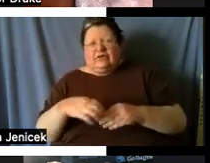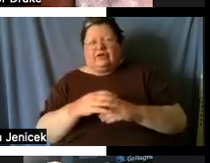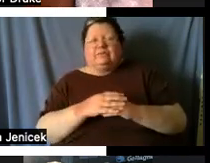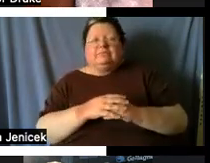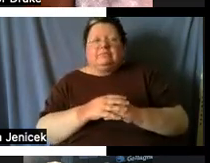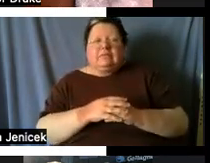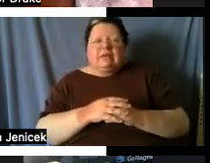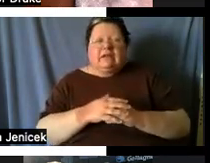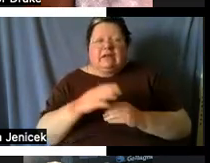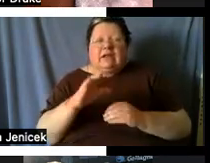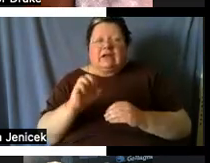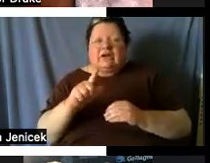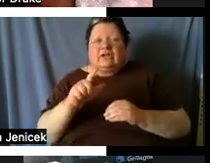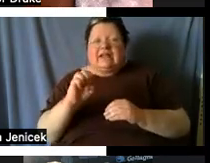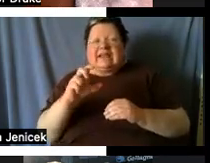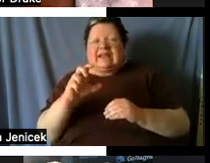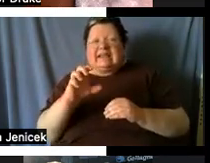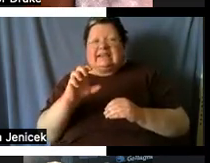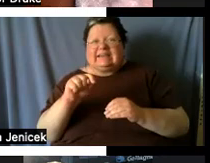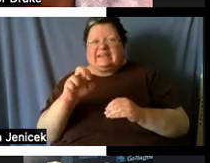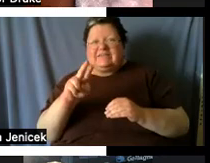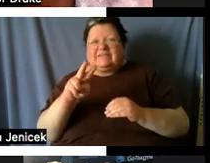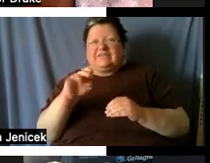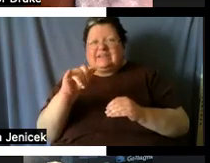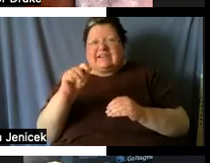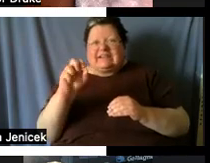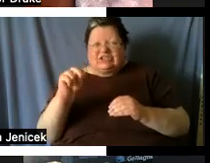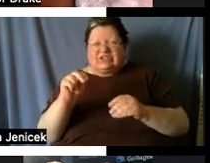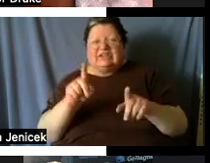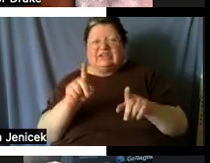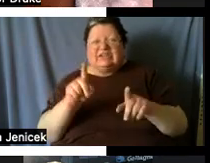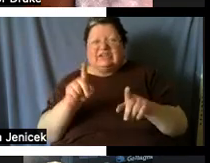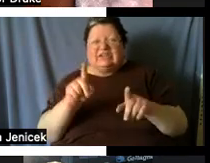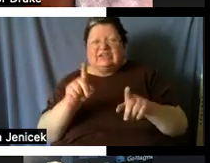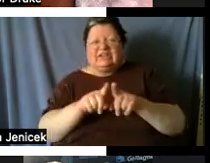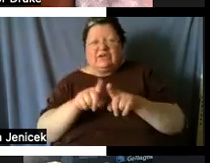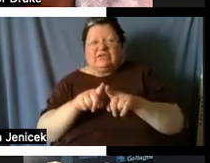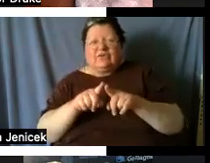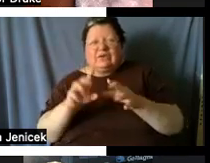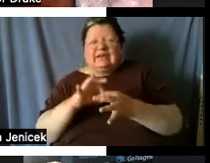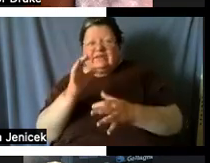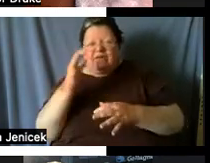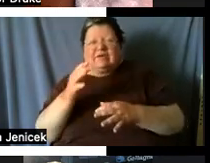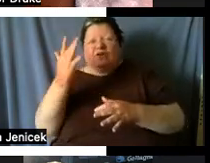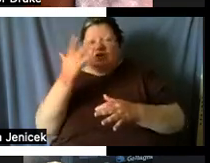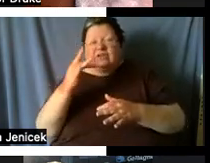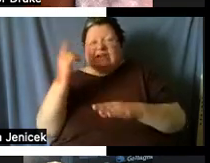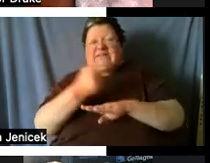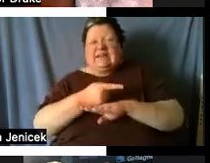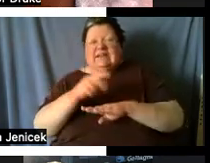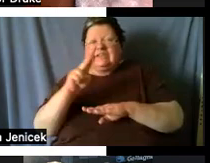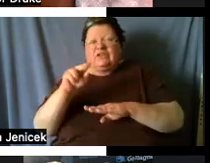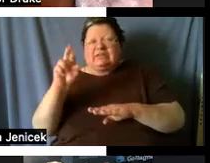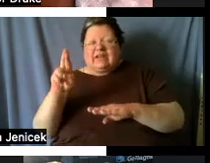Collectivization also has to do with farming. In the early days of the Soviet Union, it was understood, well, the new policy, the new